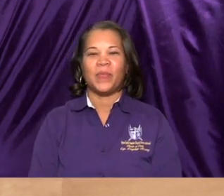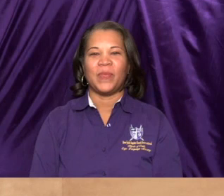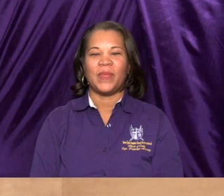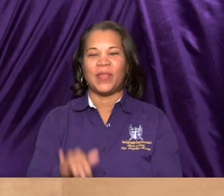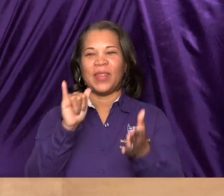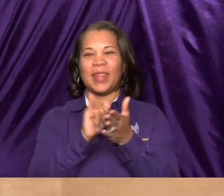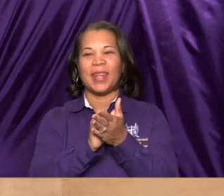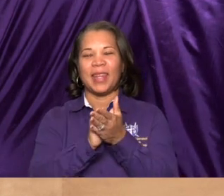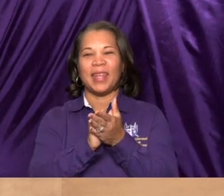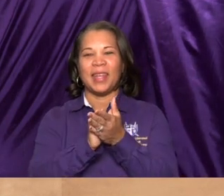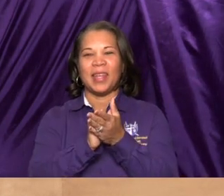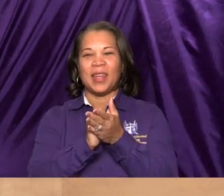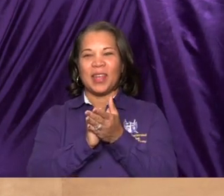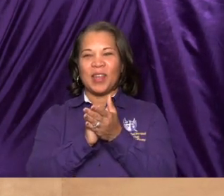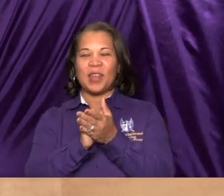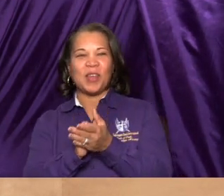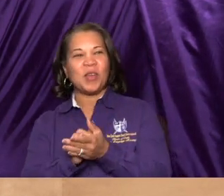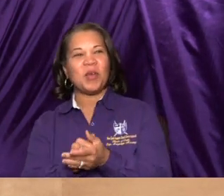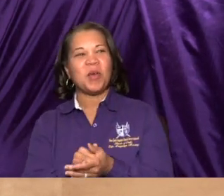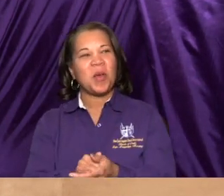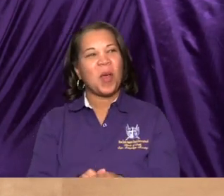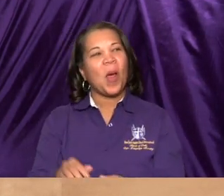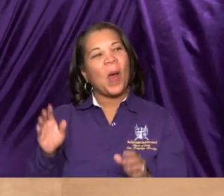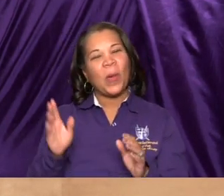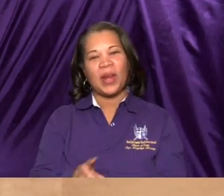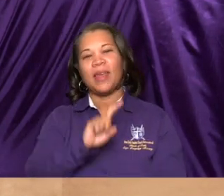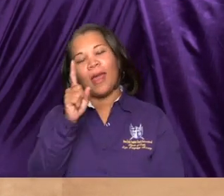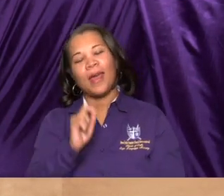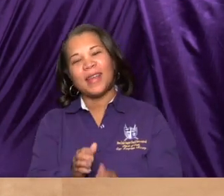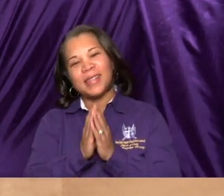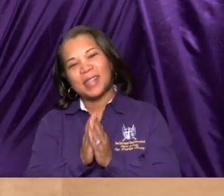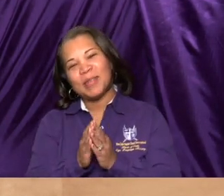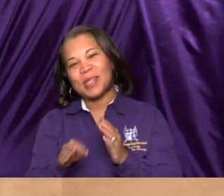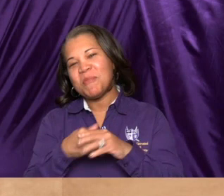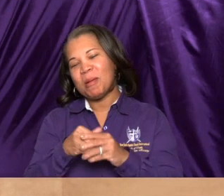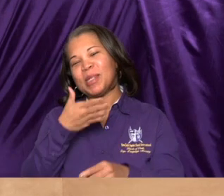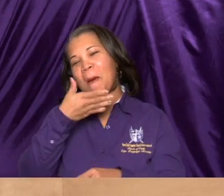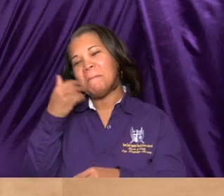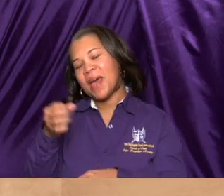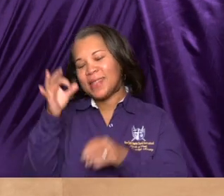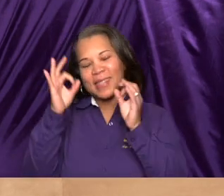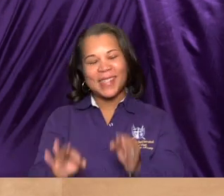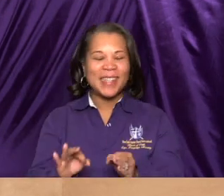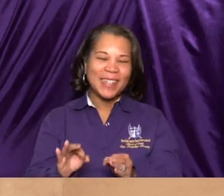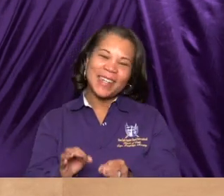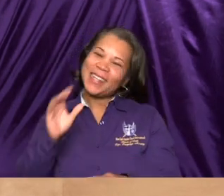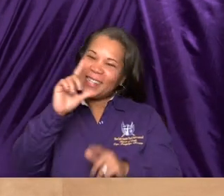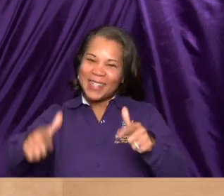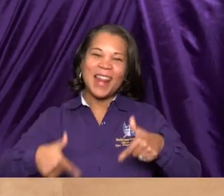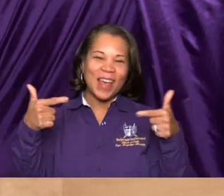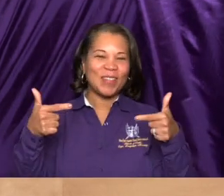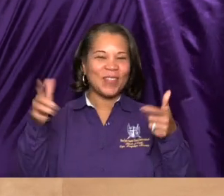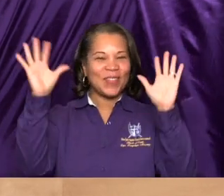that when I got down and asked you to marry me, it was the best decision I ever made in my life.